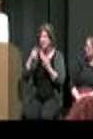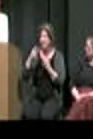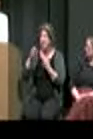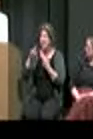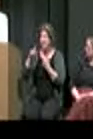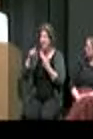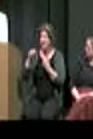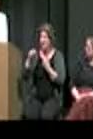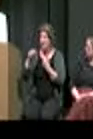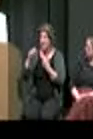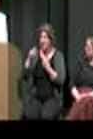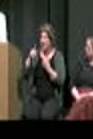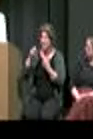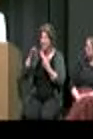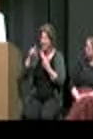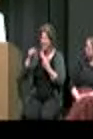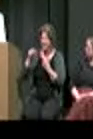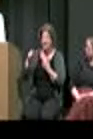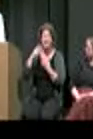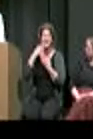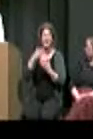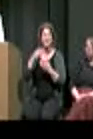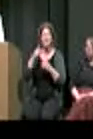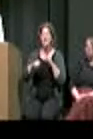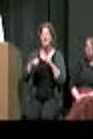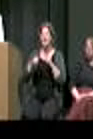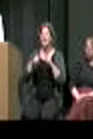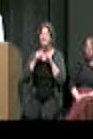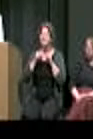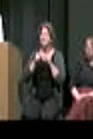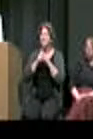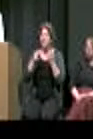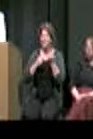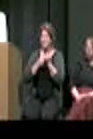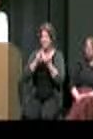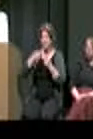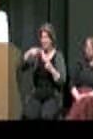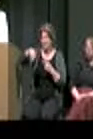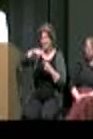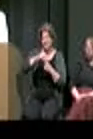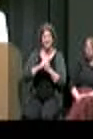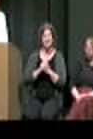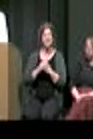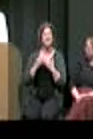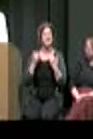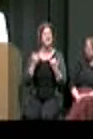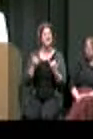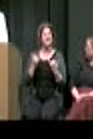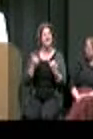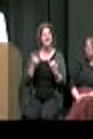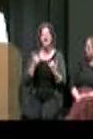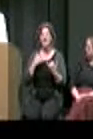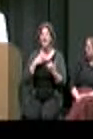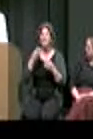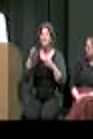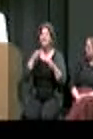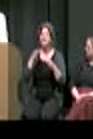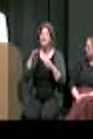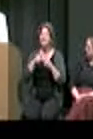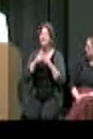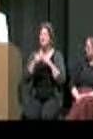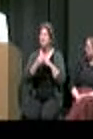Cabriello. It's a big project, couldn't do it without the support of others. So today I'll be going over just a